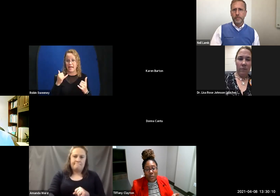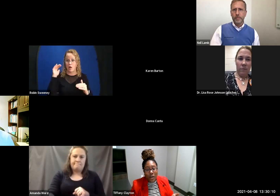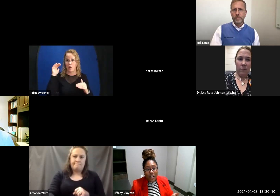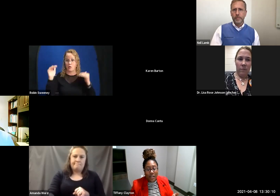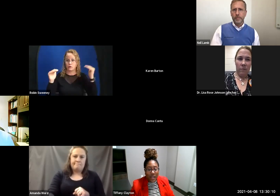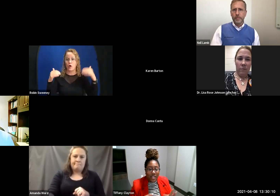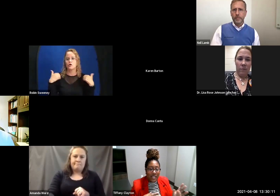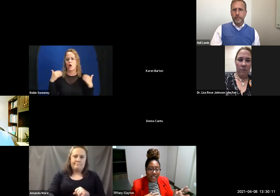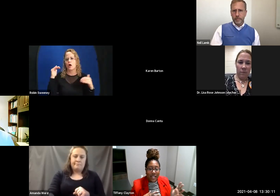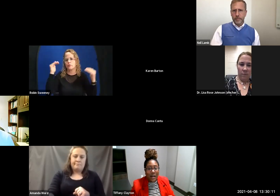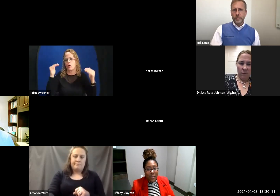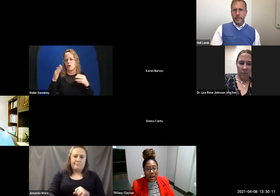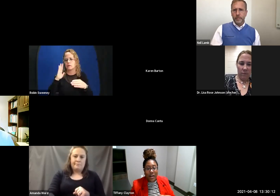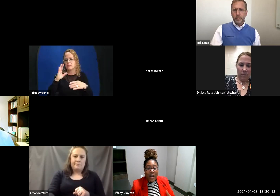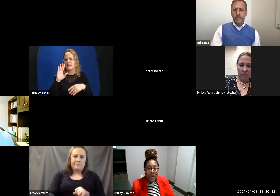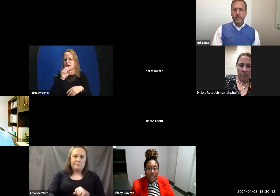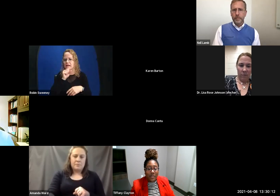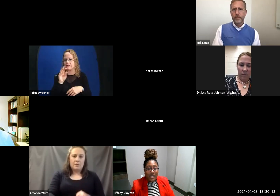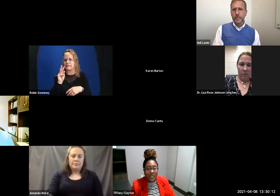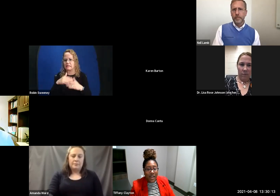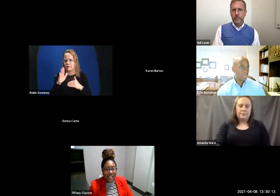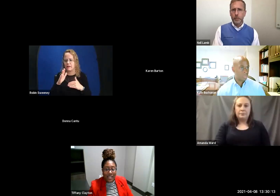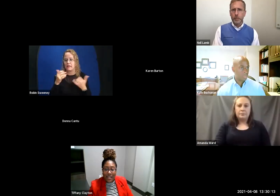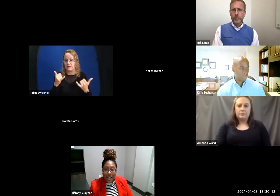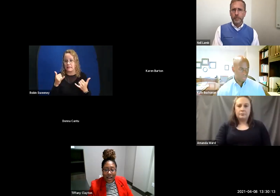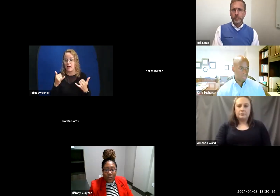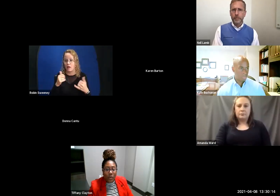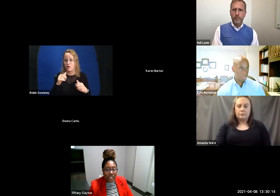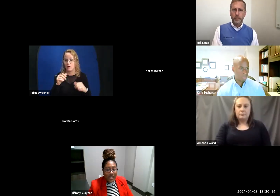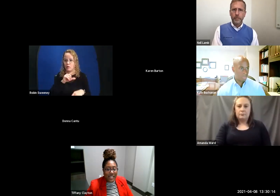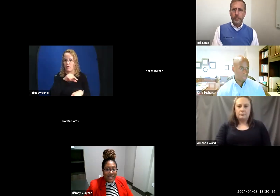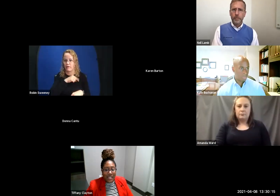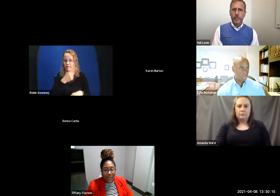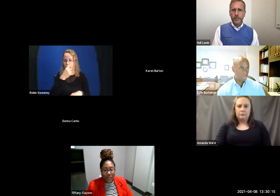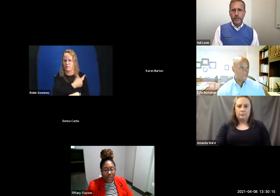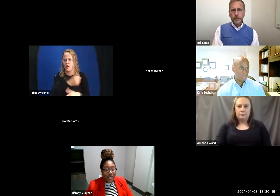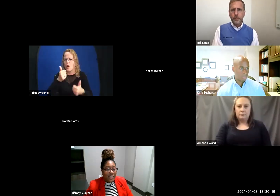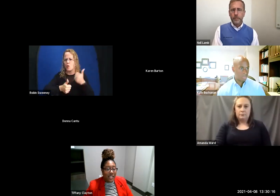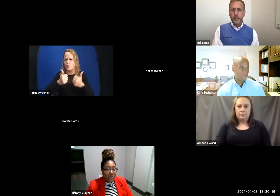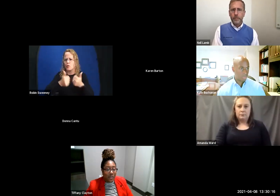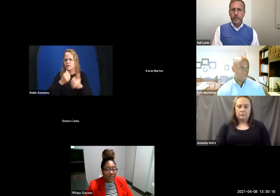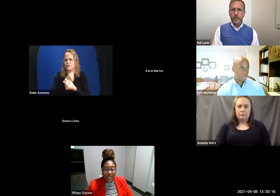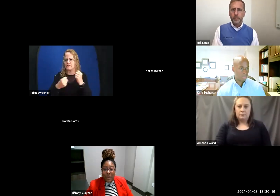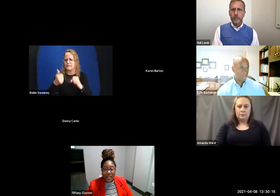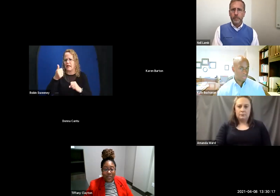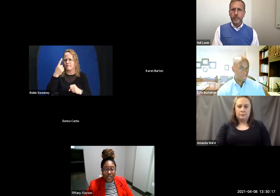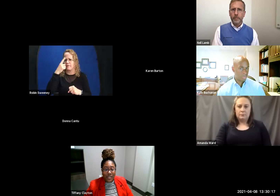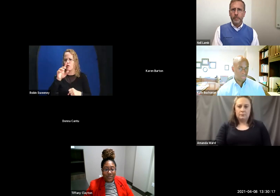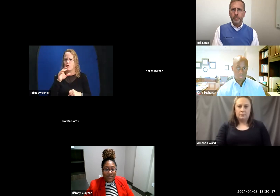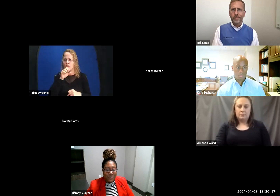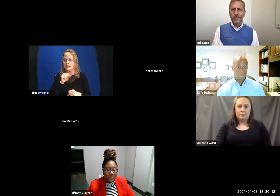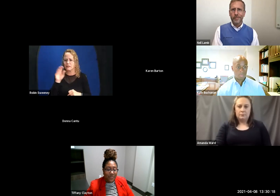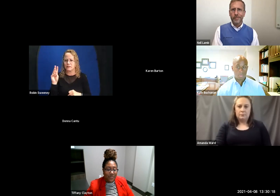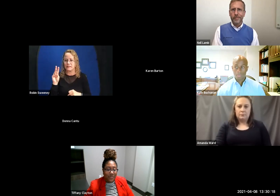young adults we'll call them, that are 16 and up are now able to receive the vaccine. Which vaccine is safer for a 16-year-old? Does it make a